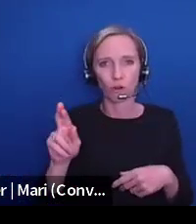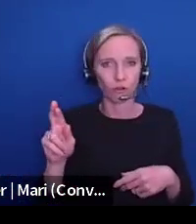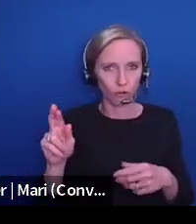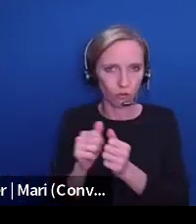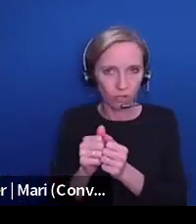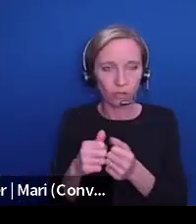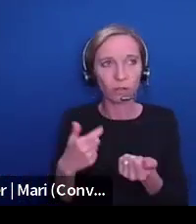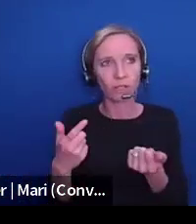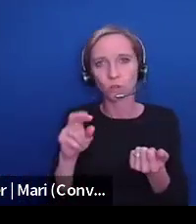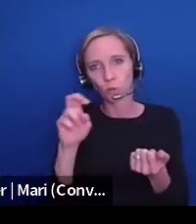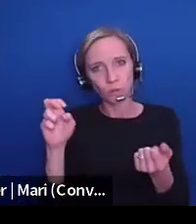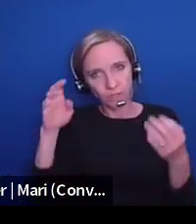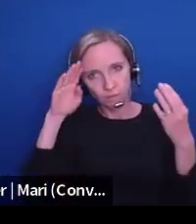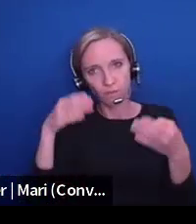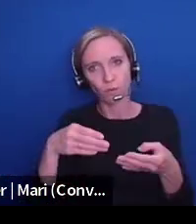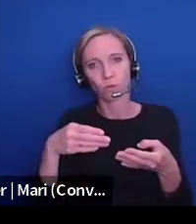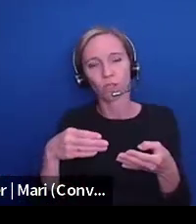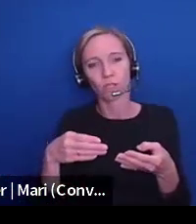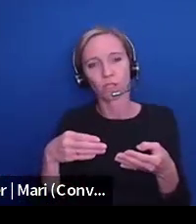Let's refocus